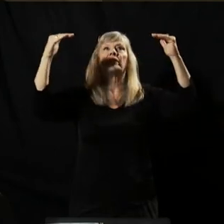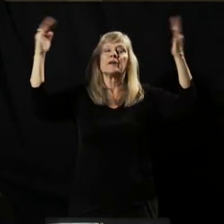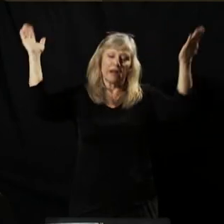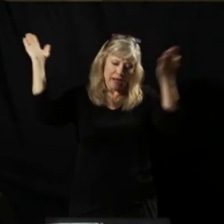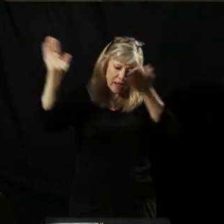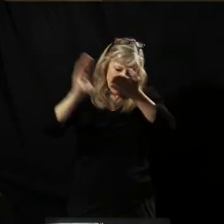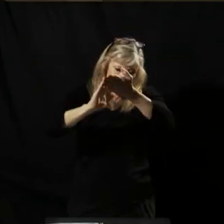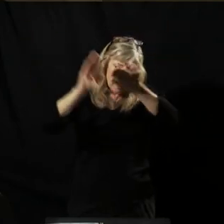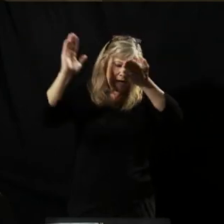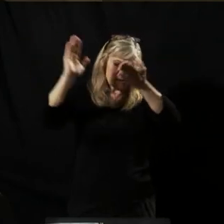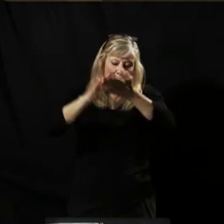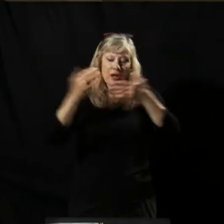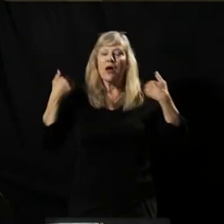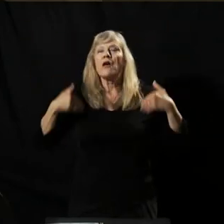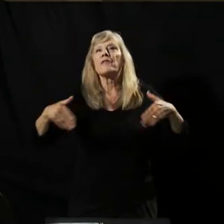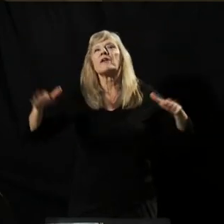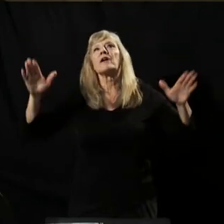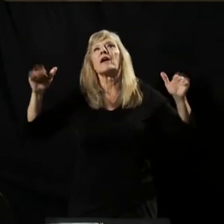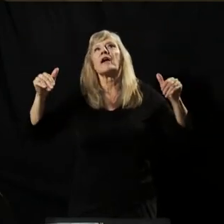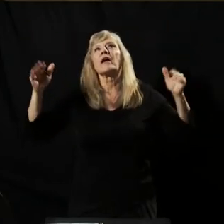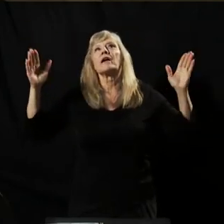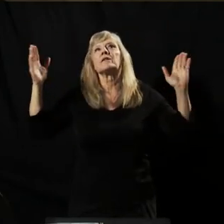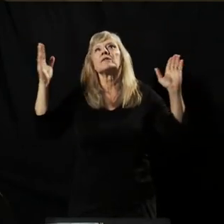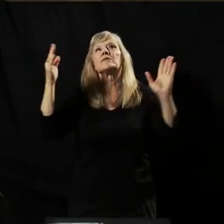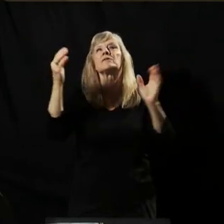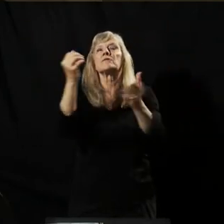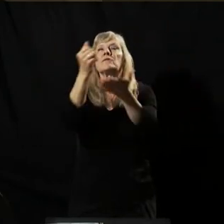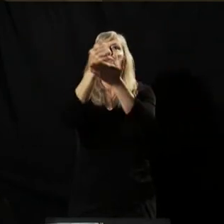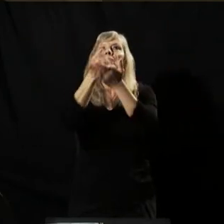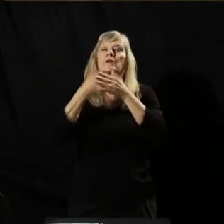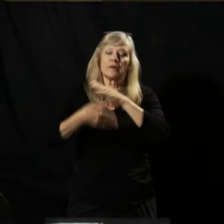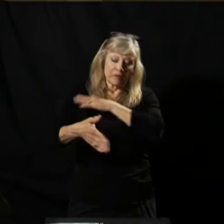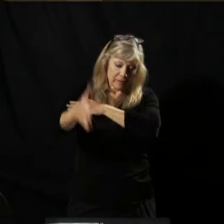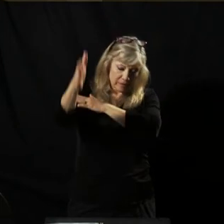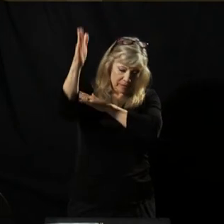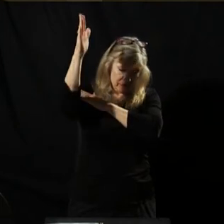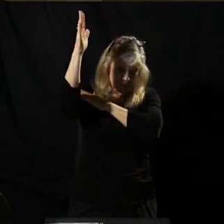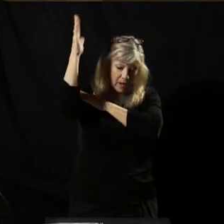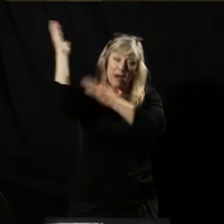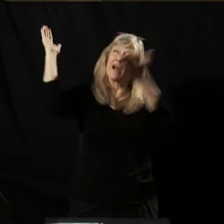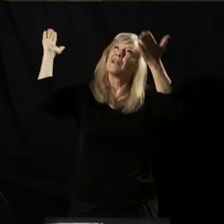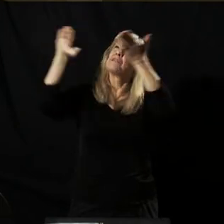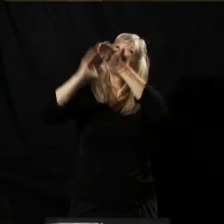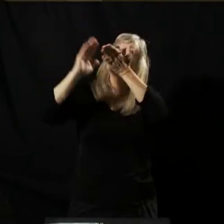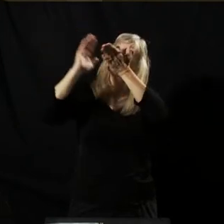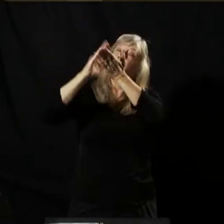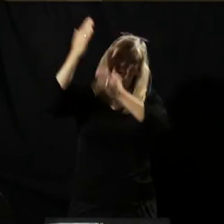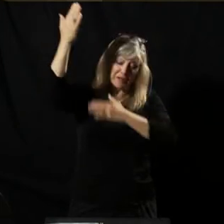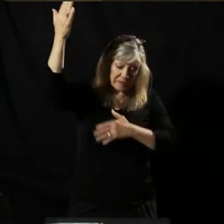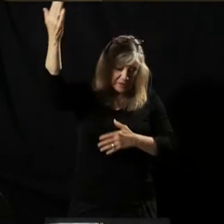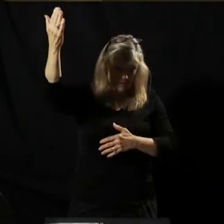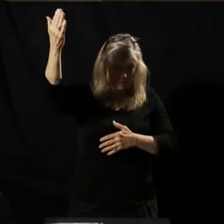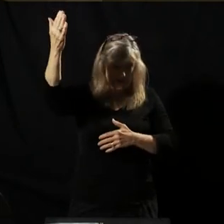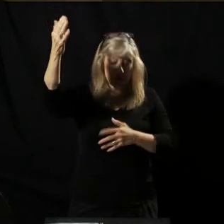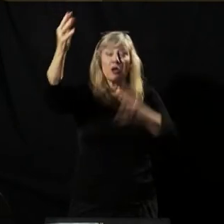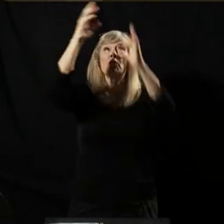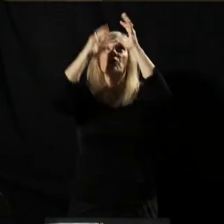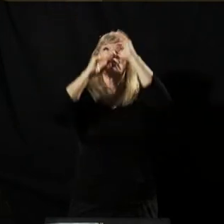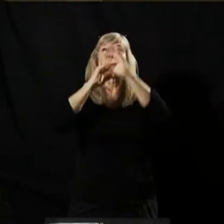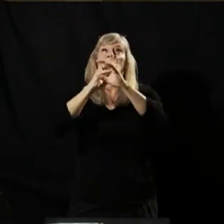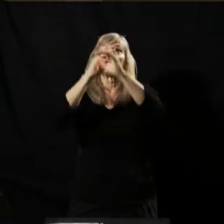Exalt, let angel ministers of God exalt. Let the trumpet